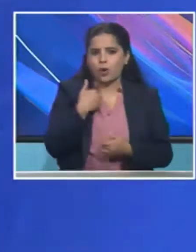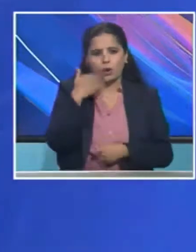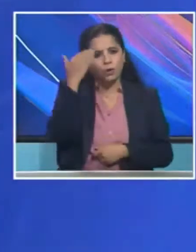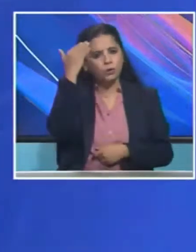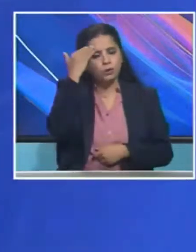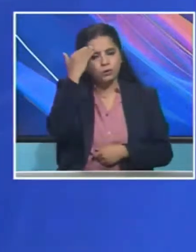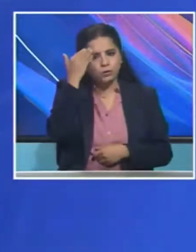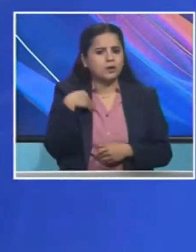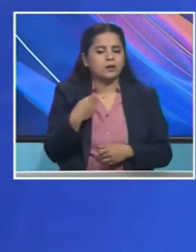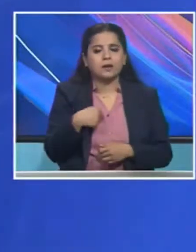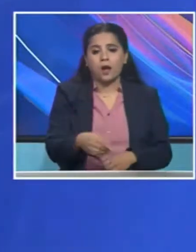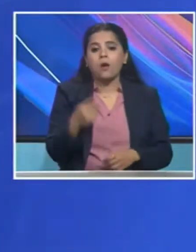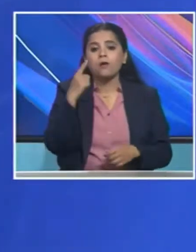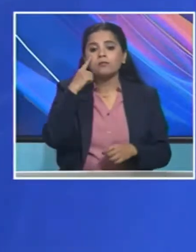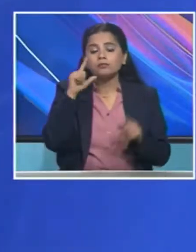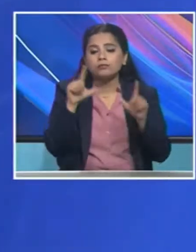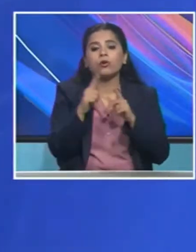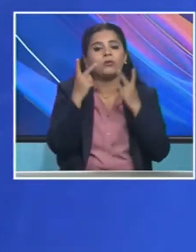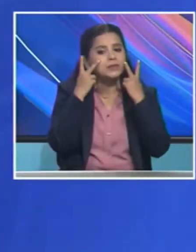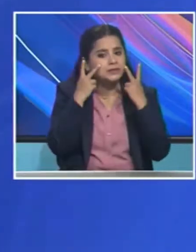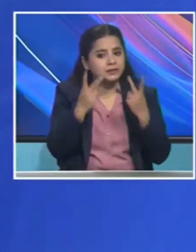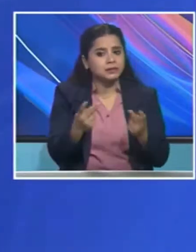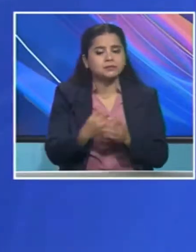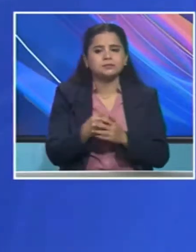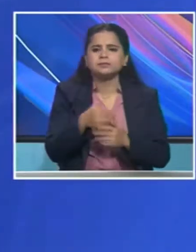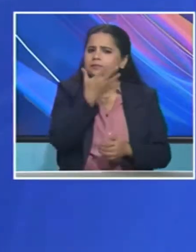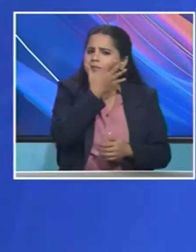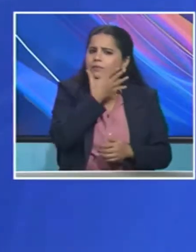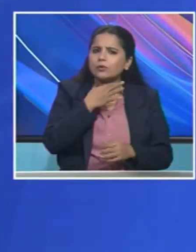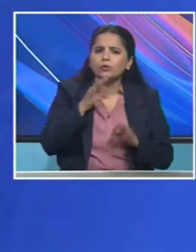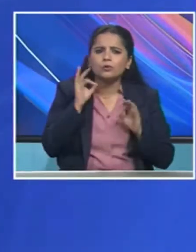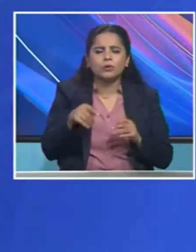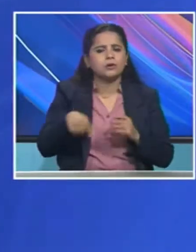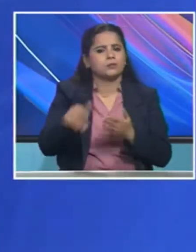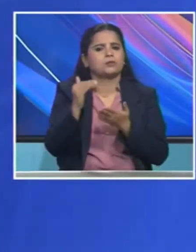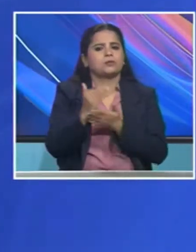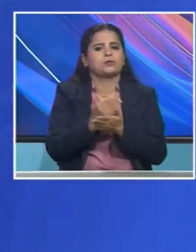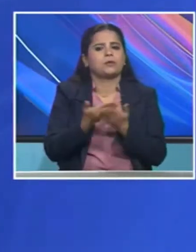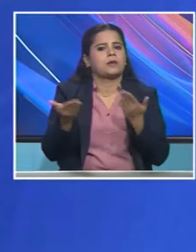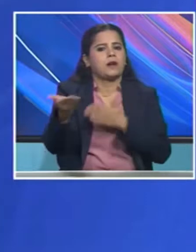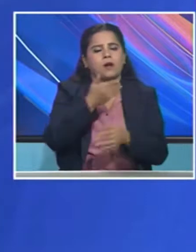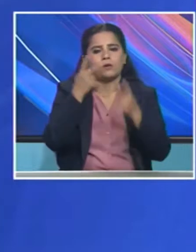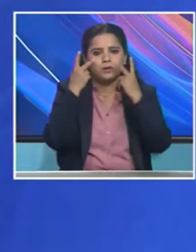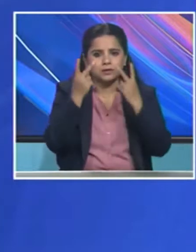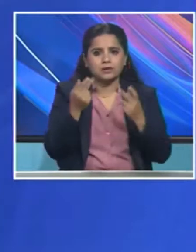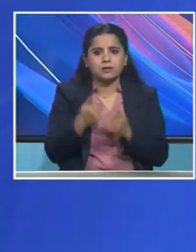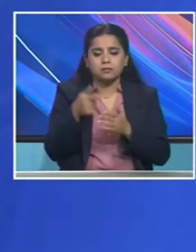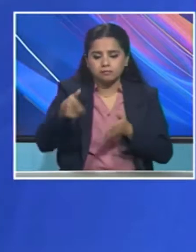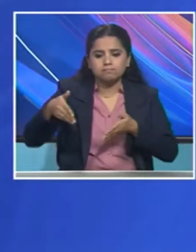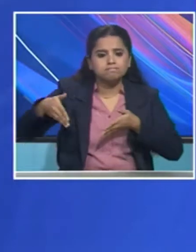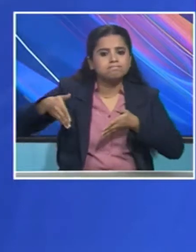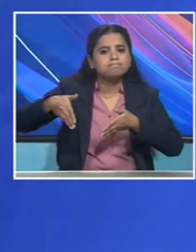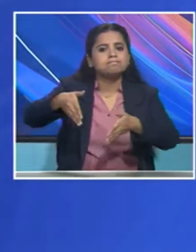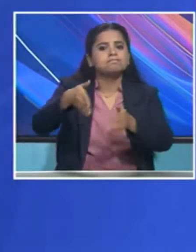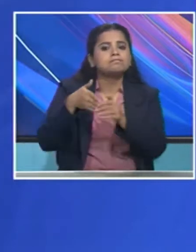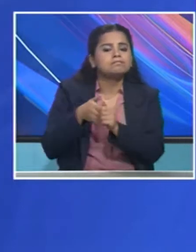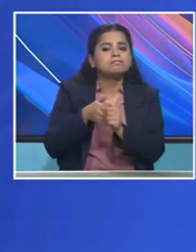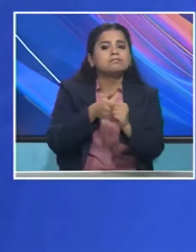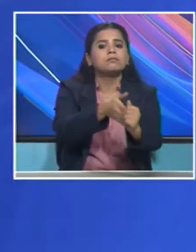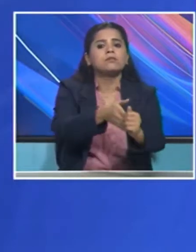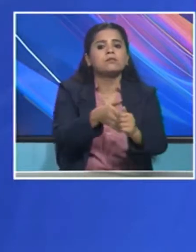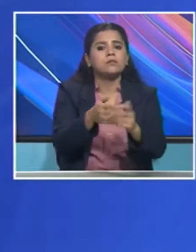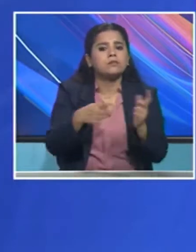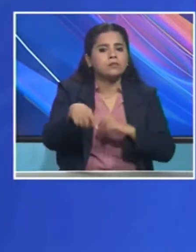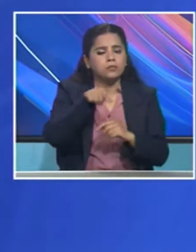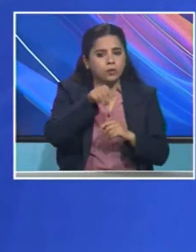will be witness to a beautiful ceremony here, This is the path leading out from the forecourt,